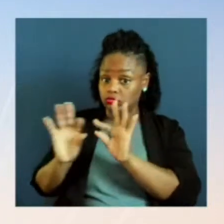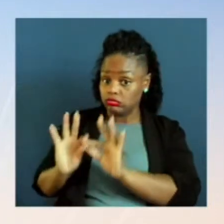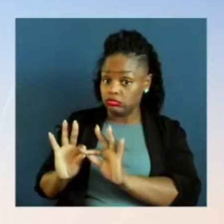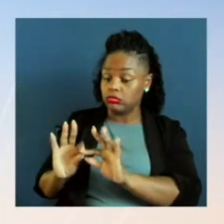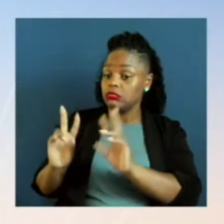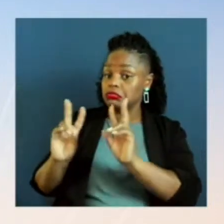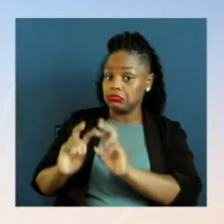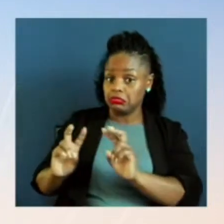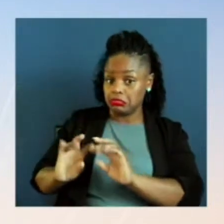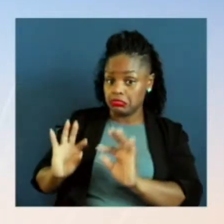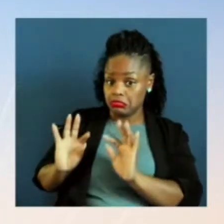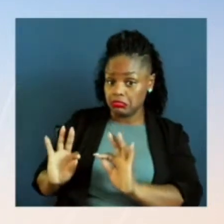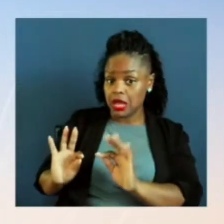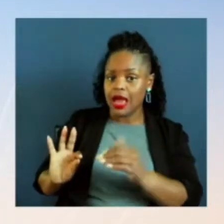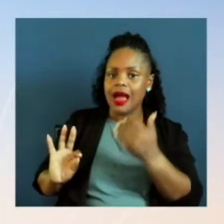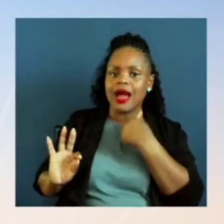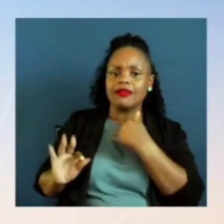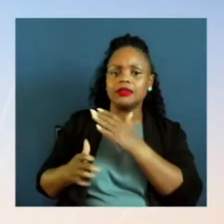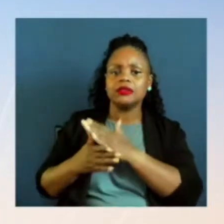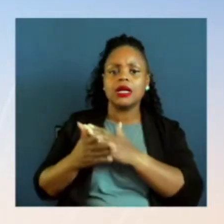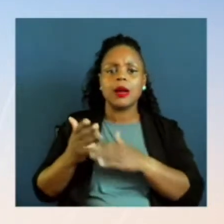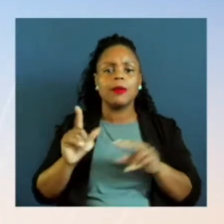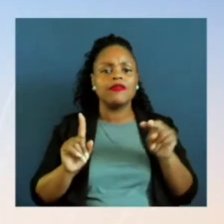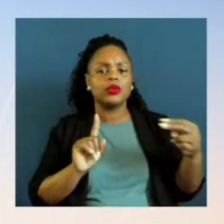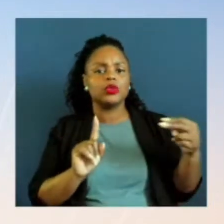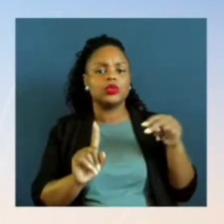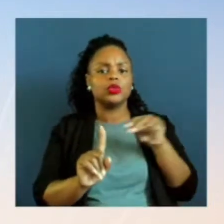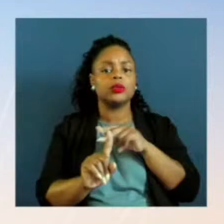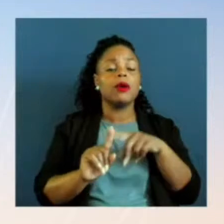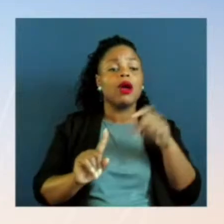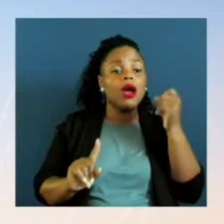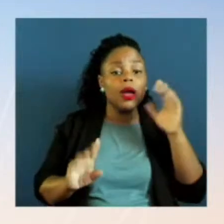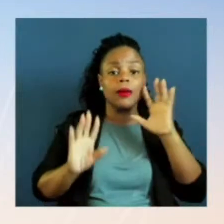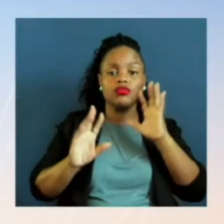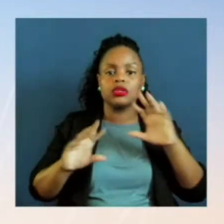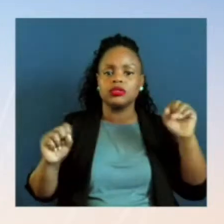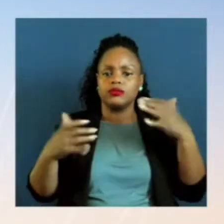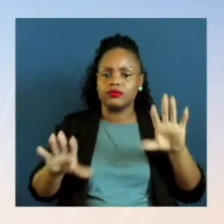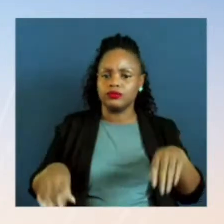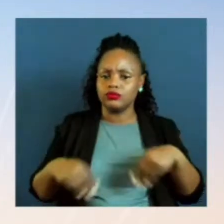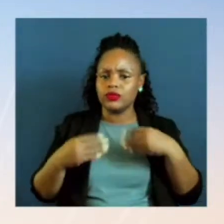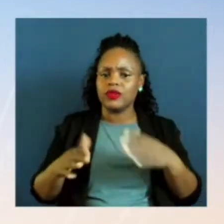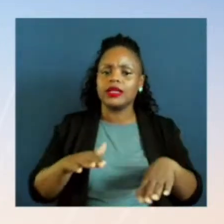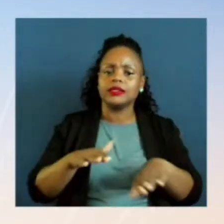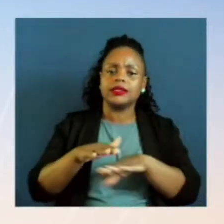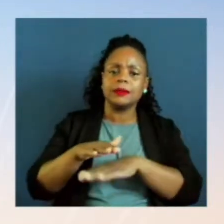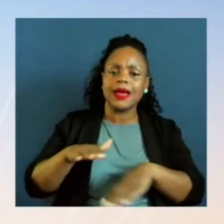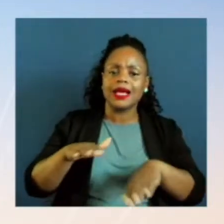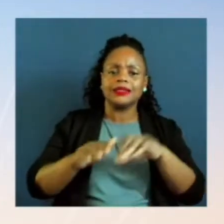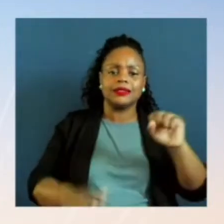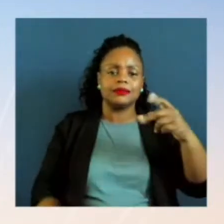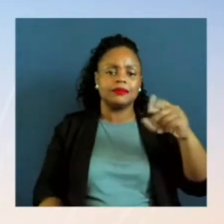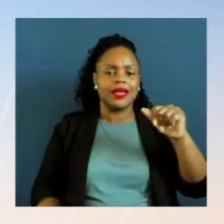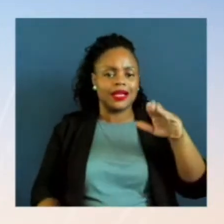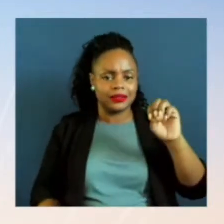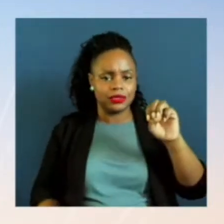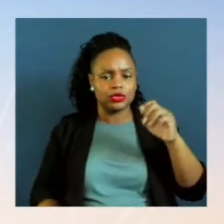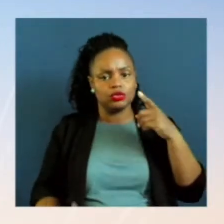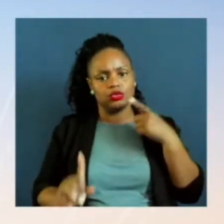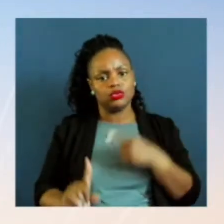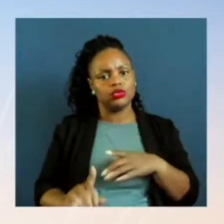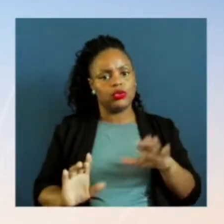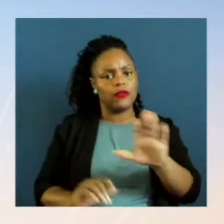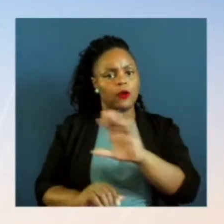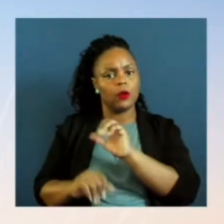viewpoints. But he wants to leave them space to do exactly that. And I think the fact that he named a commission with a diverse set of viewpoints reflects